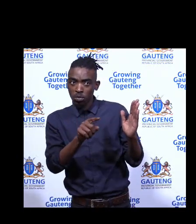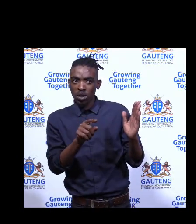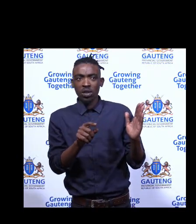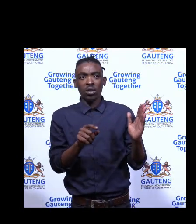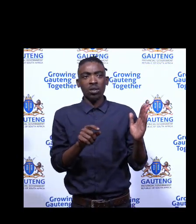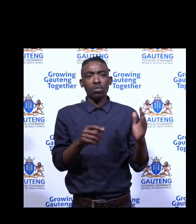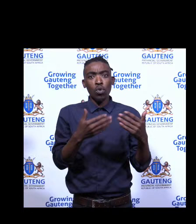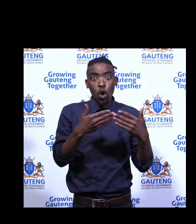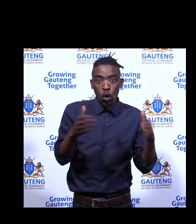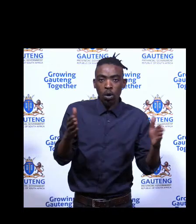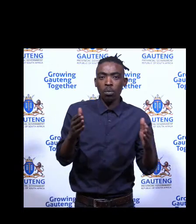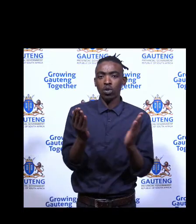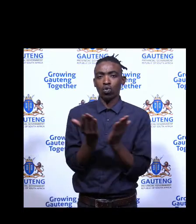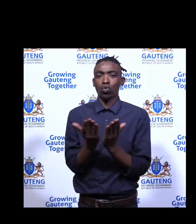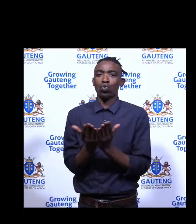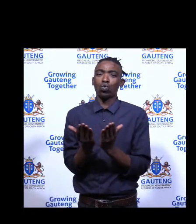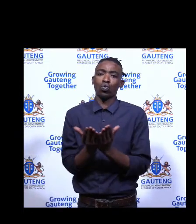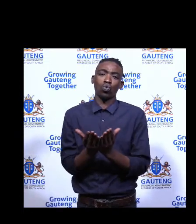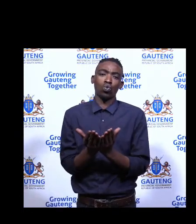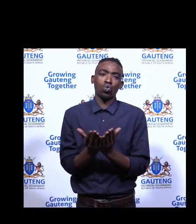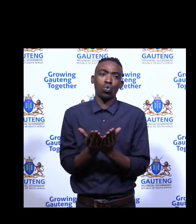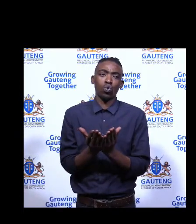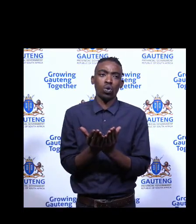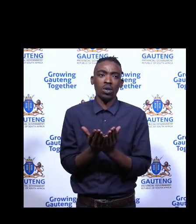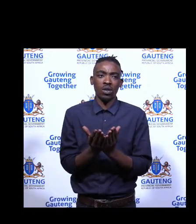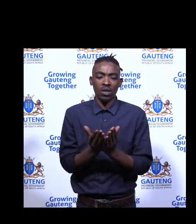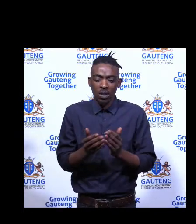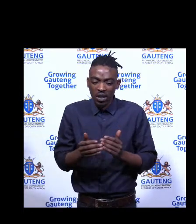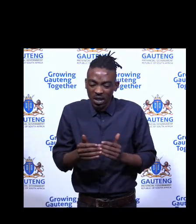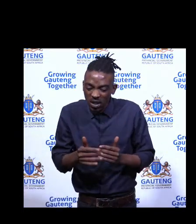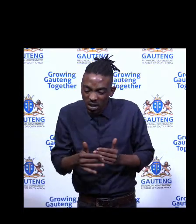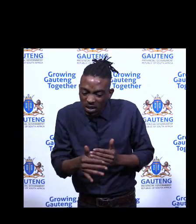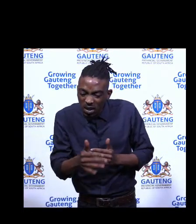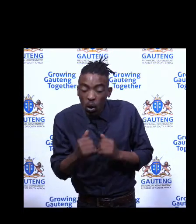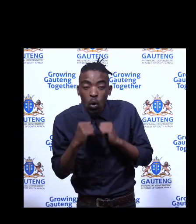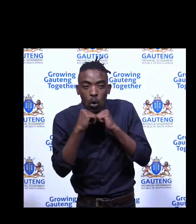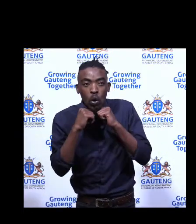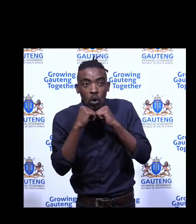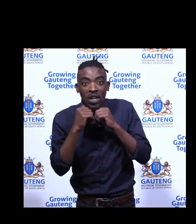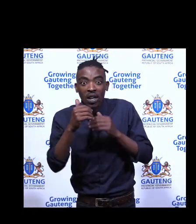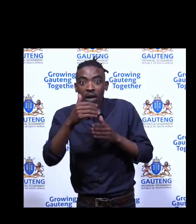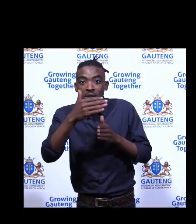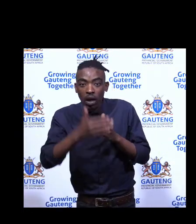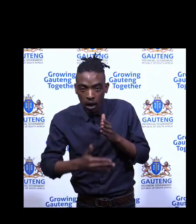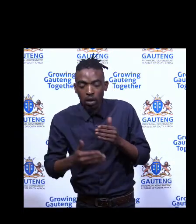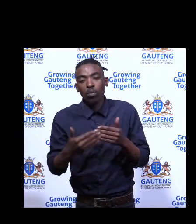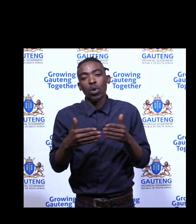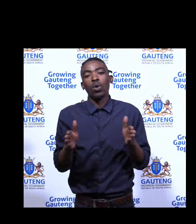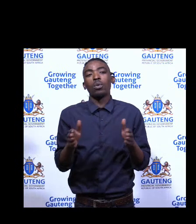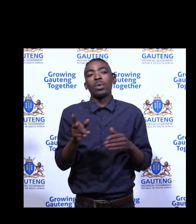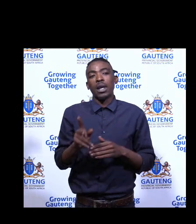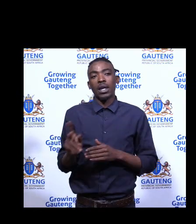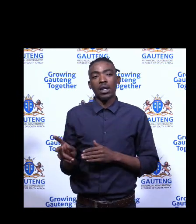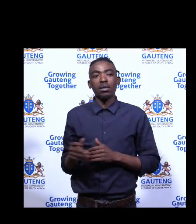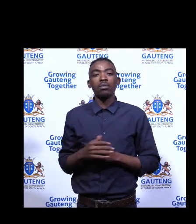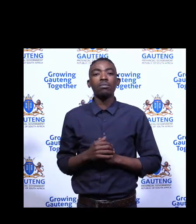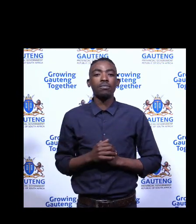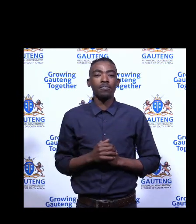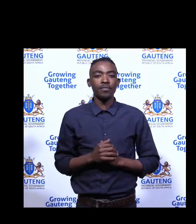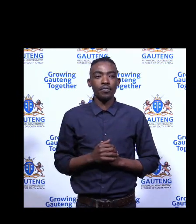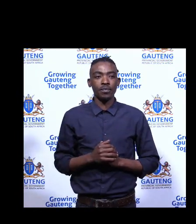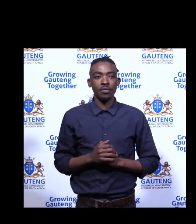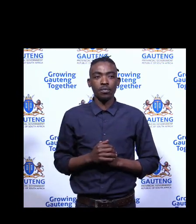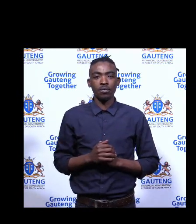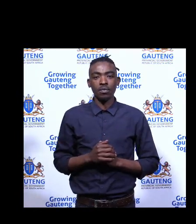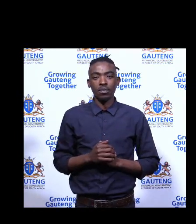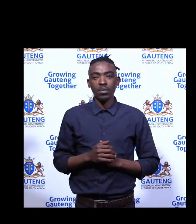all schools around the end of August? So what you see in blue is the pessimistic scenario, which